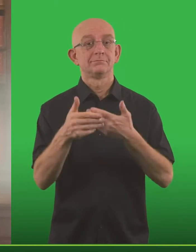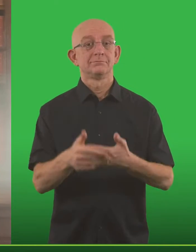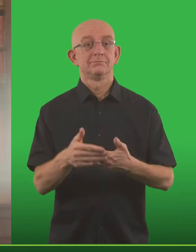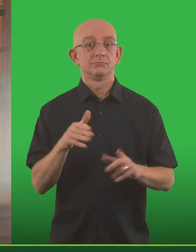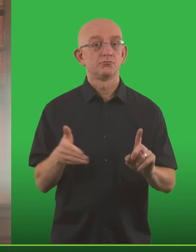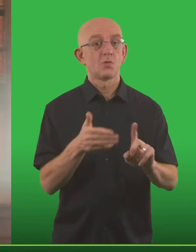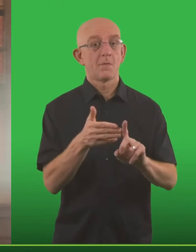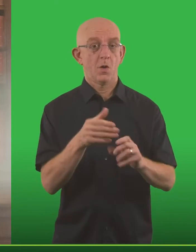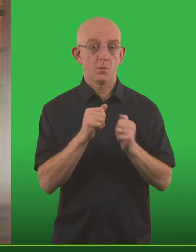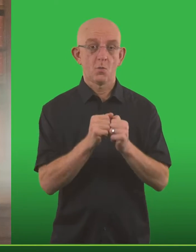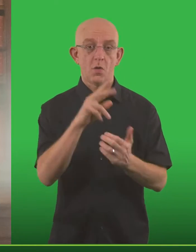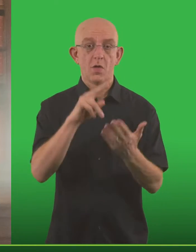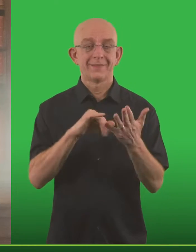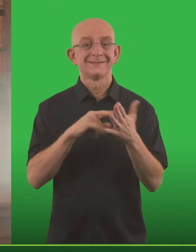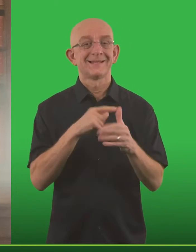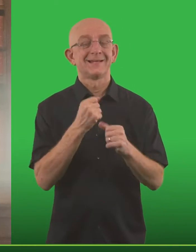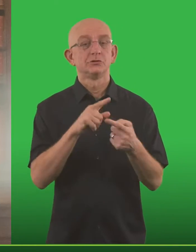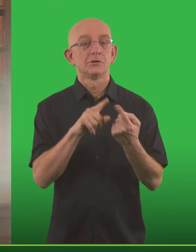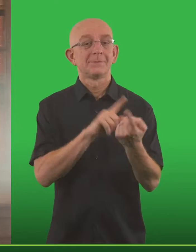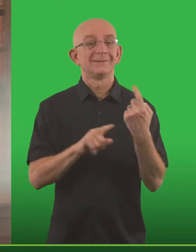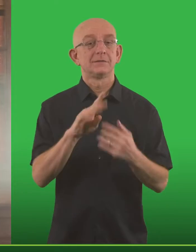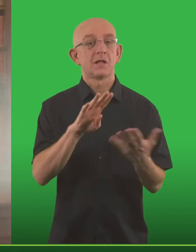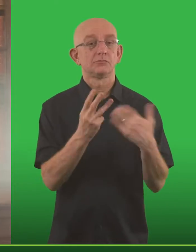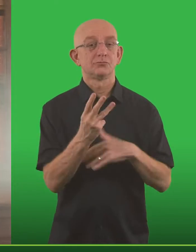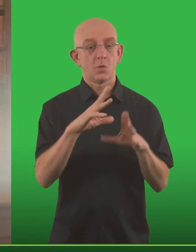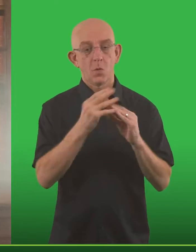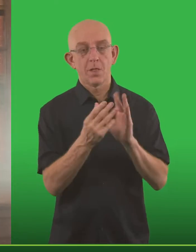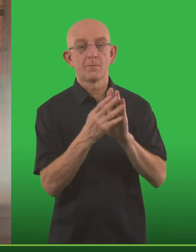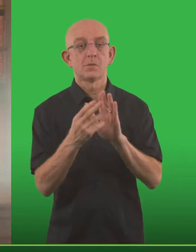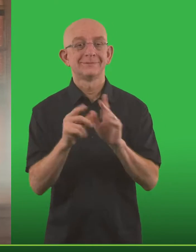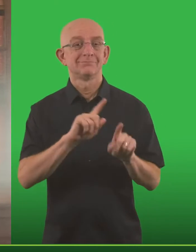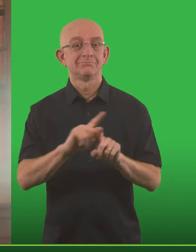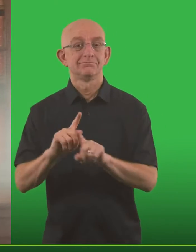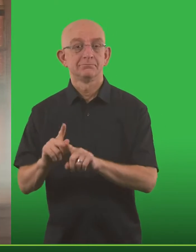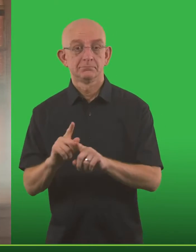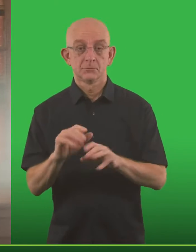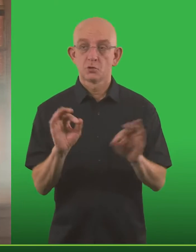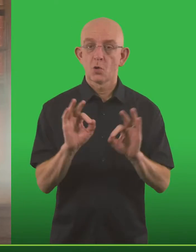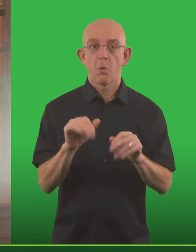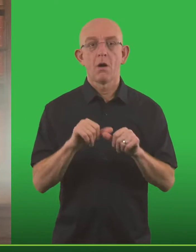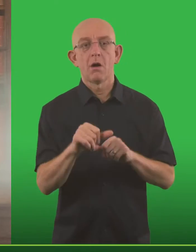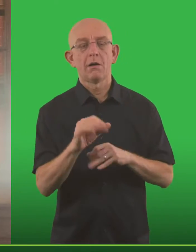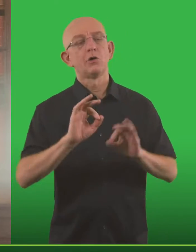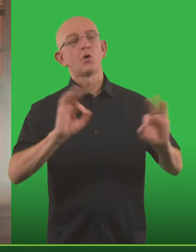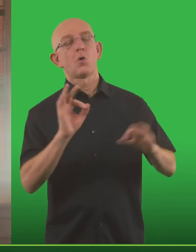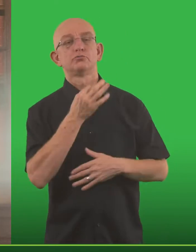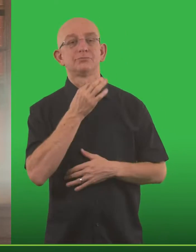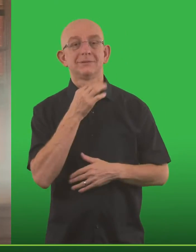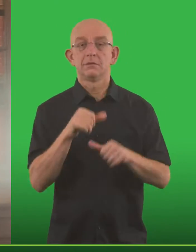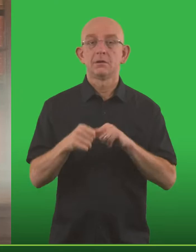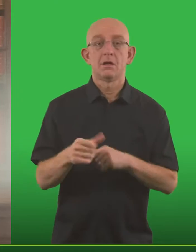worth reading in detail SAGE meeting 93 and all of the modelling papers. There is no risk or consequence-free